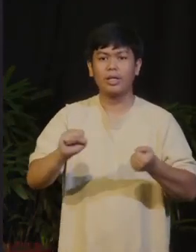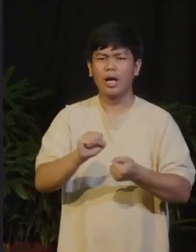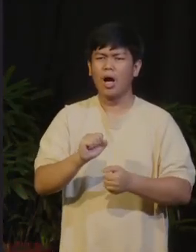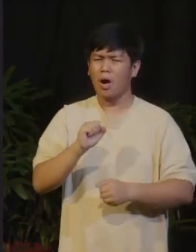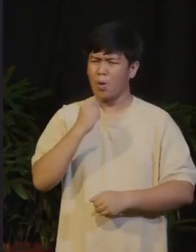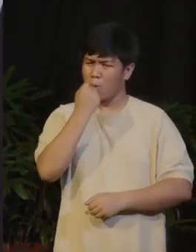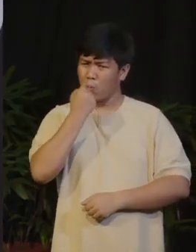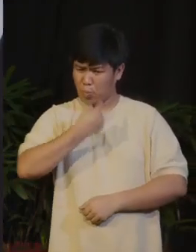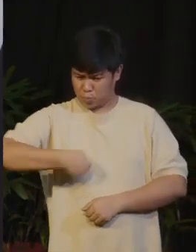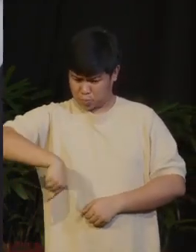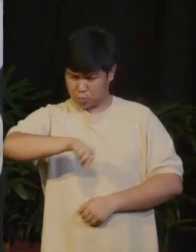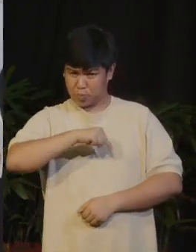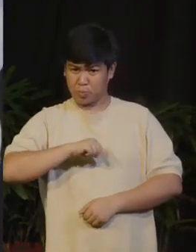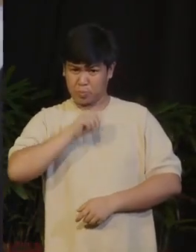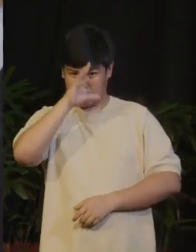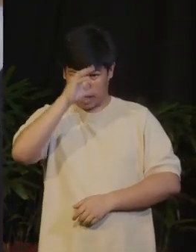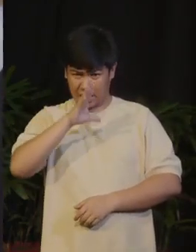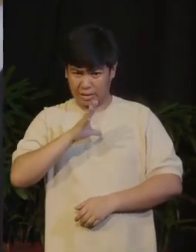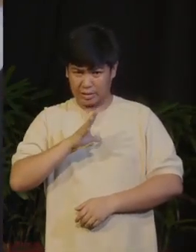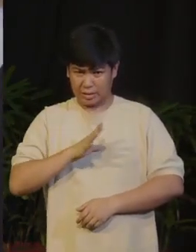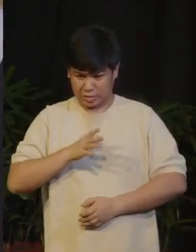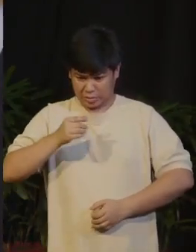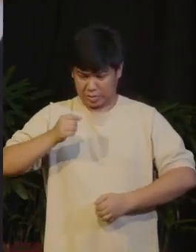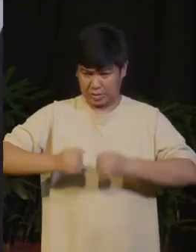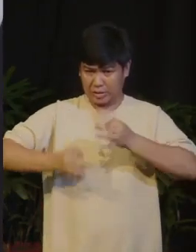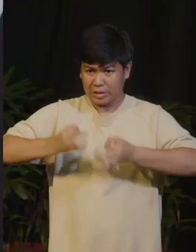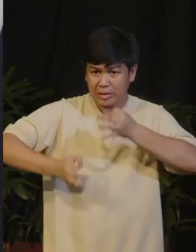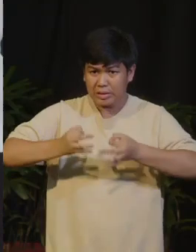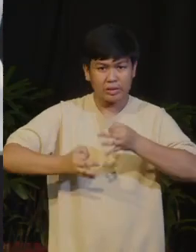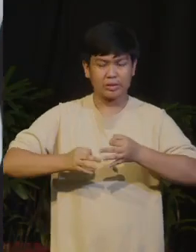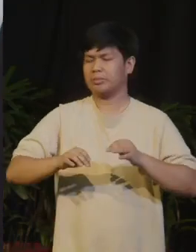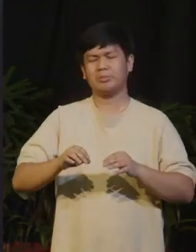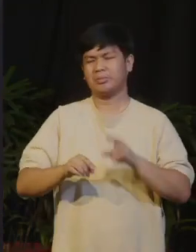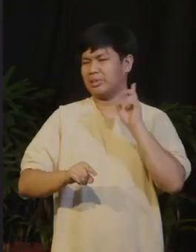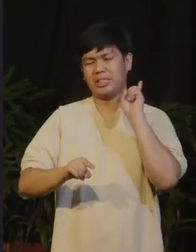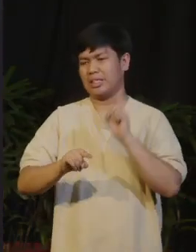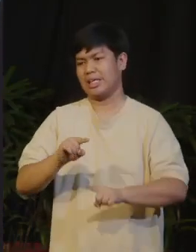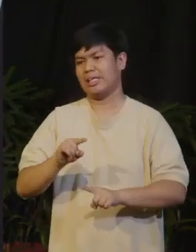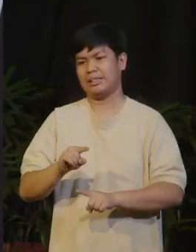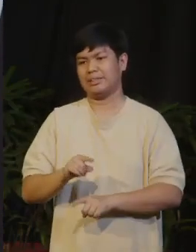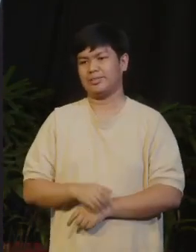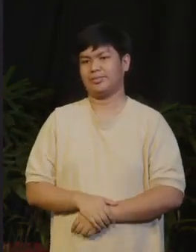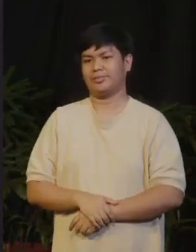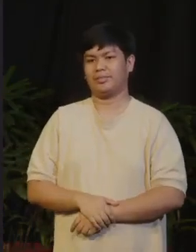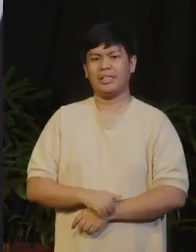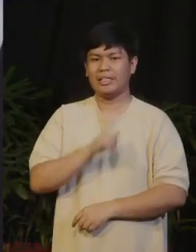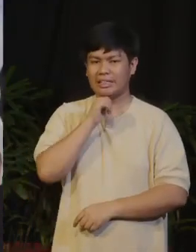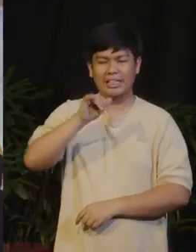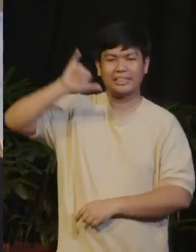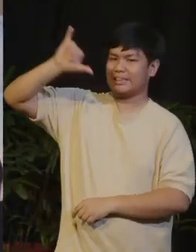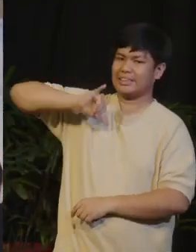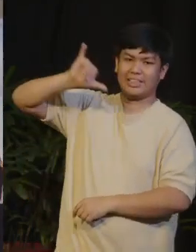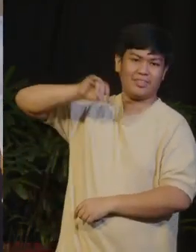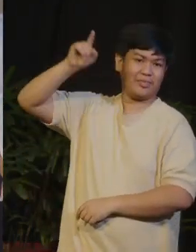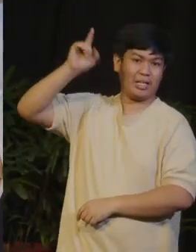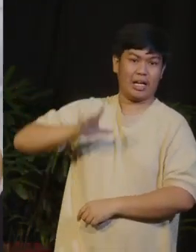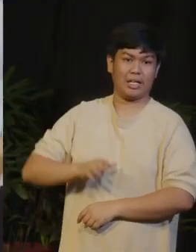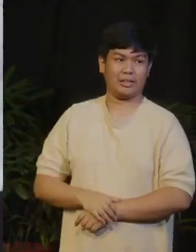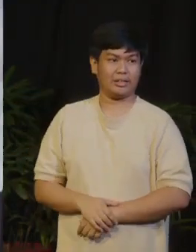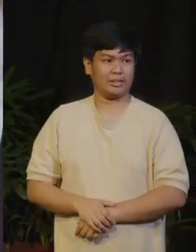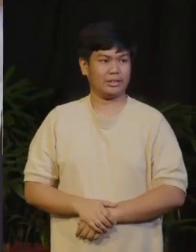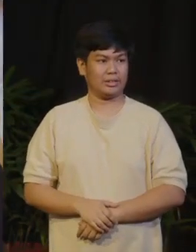judge your neighbor? Yung judgment po dito, yung judgment na final, na parang kayo ang Diyos,